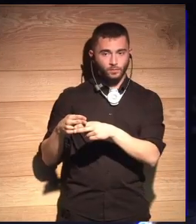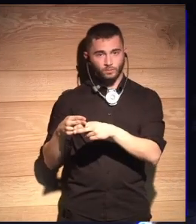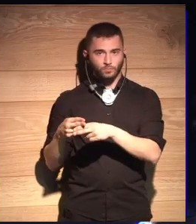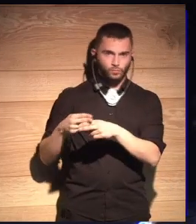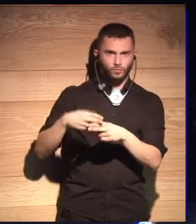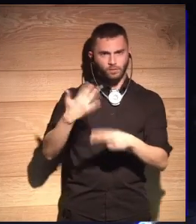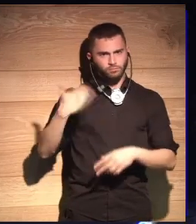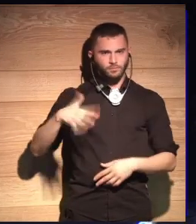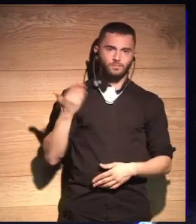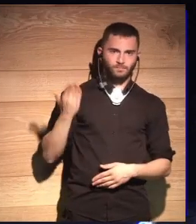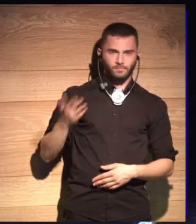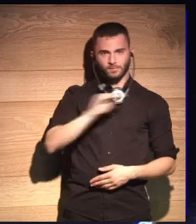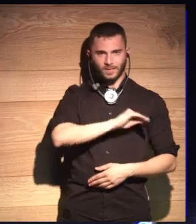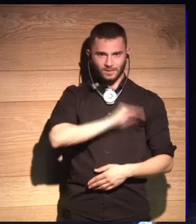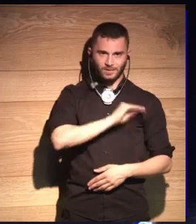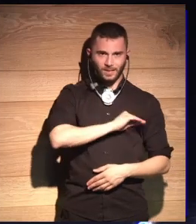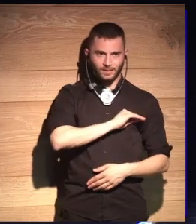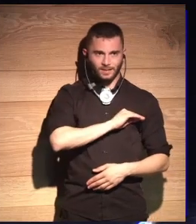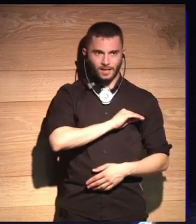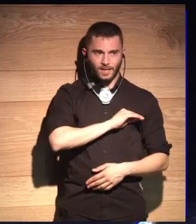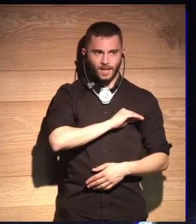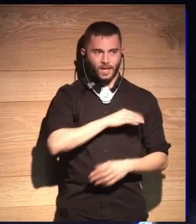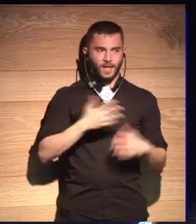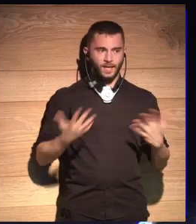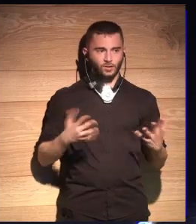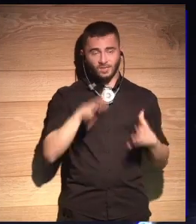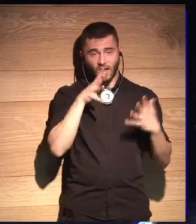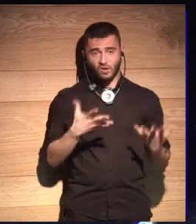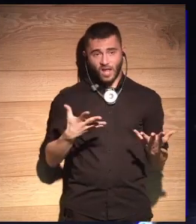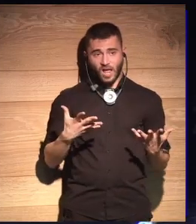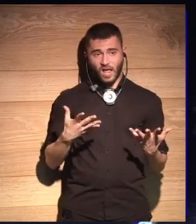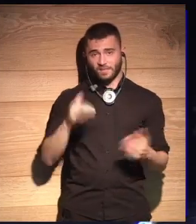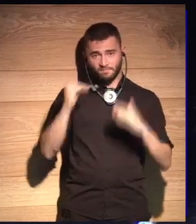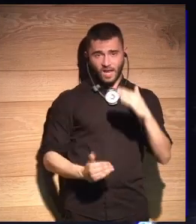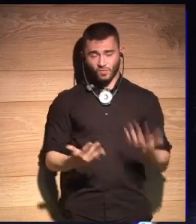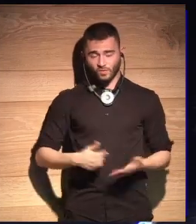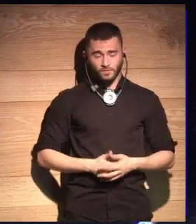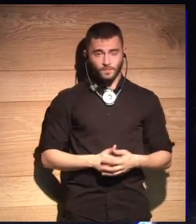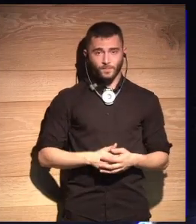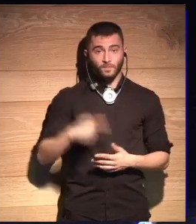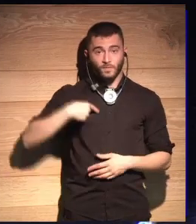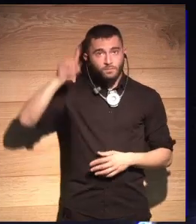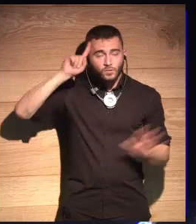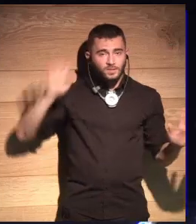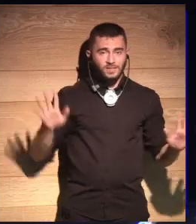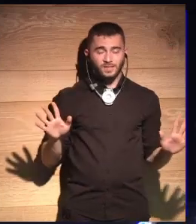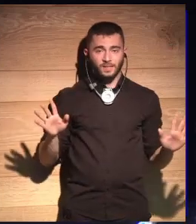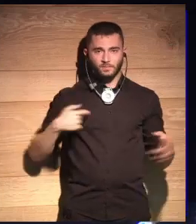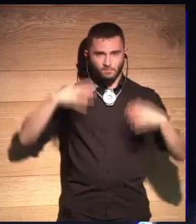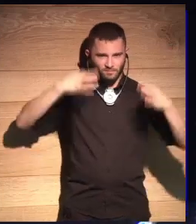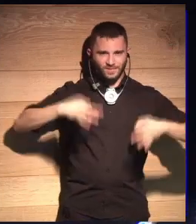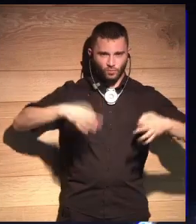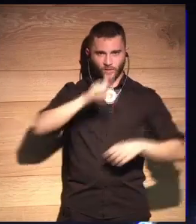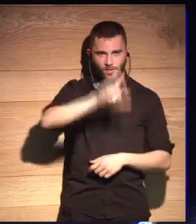and gutted by the 1990s in most countries. I'm afraid I don't know I'm sure there are people who are thinking carefully